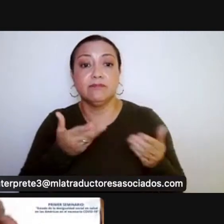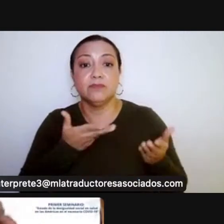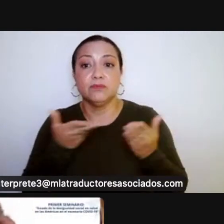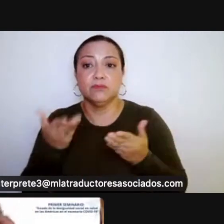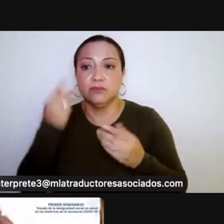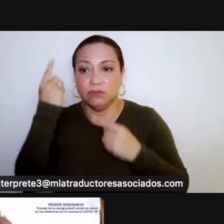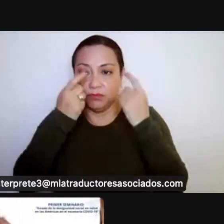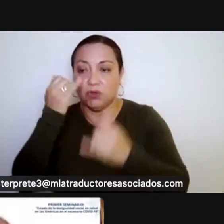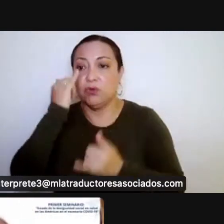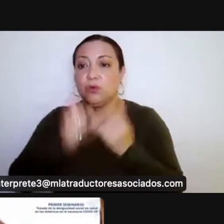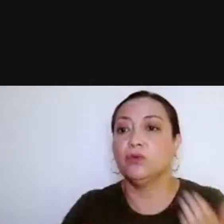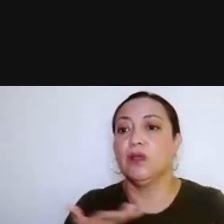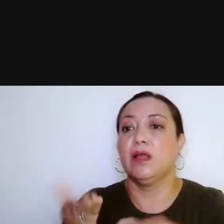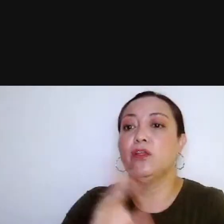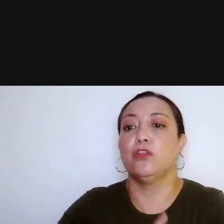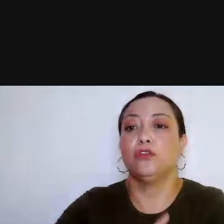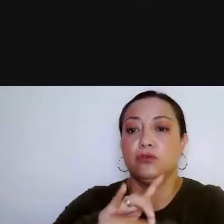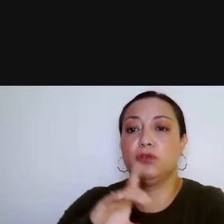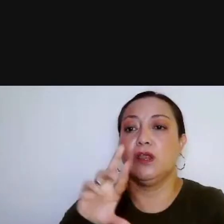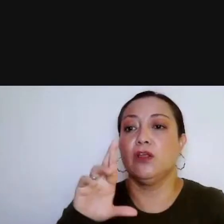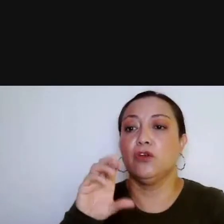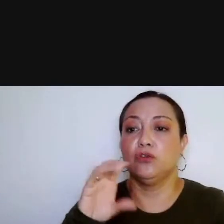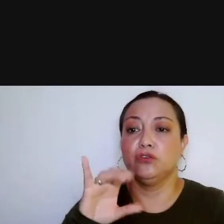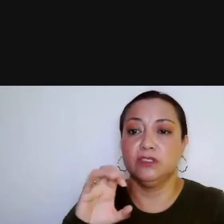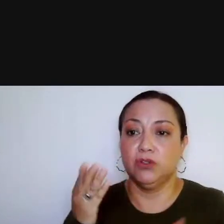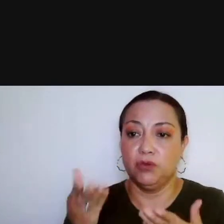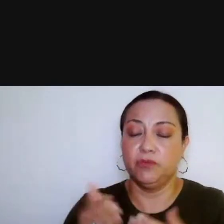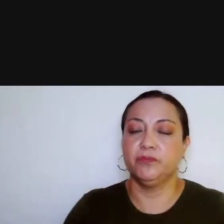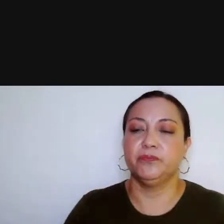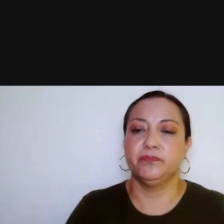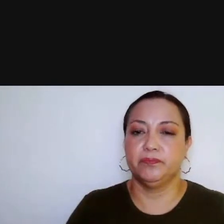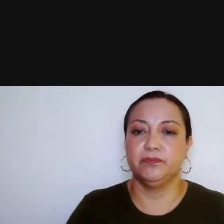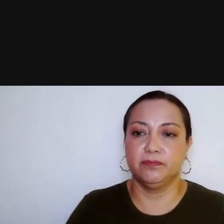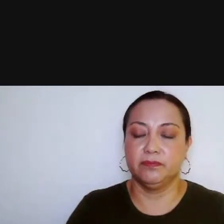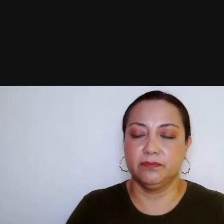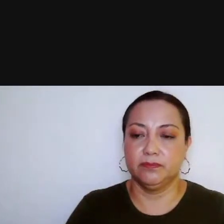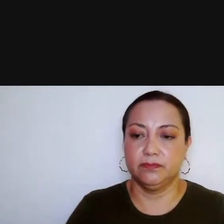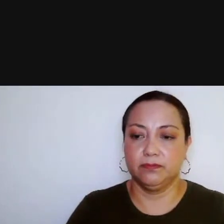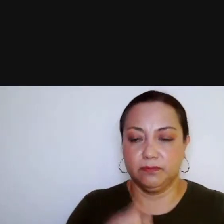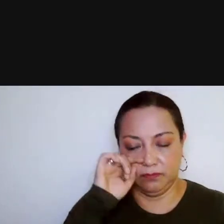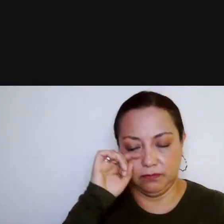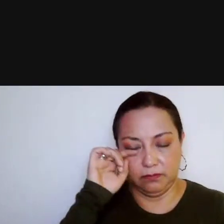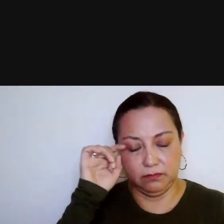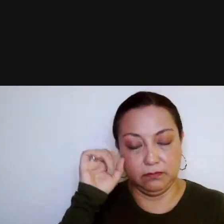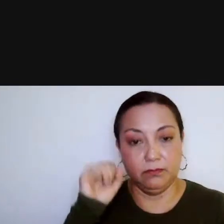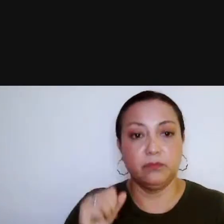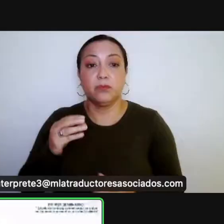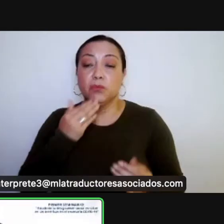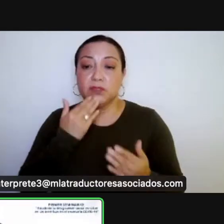the word to Dr. Rocio Sainz for final word.